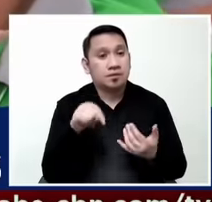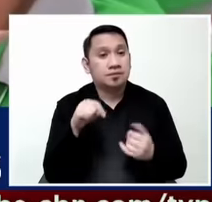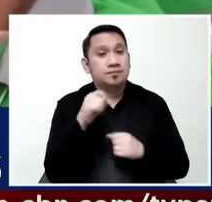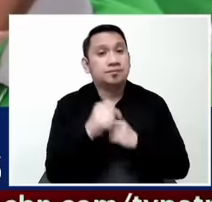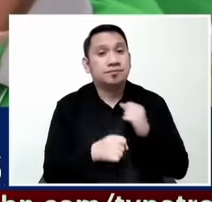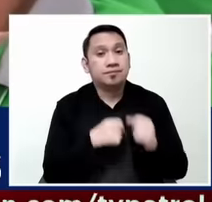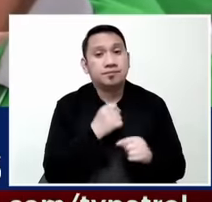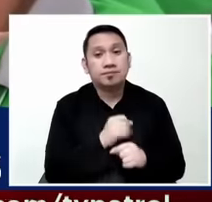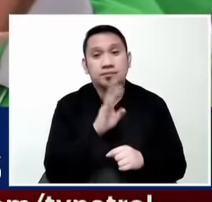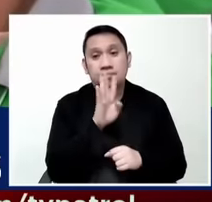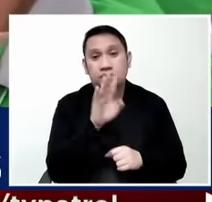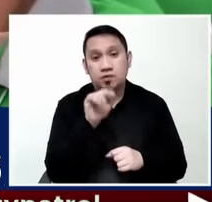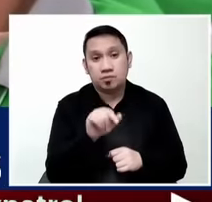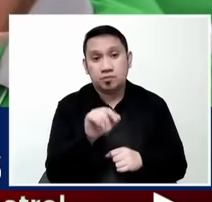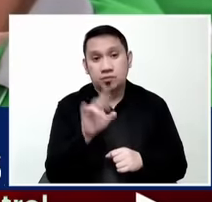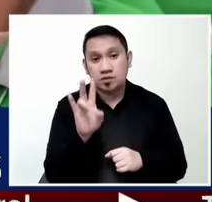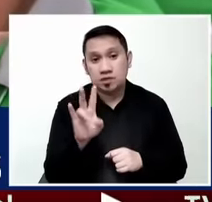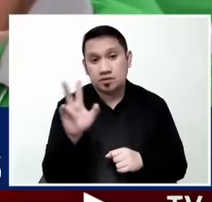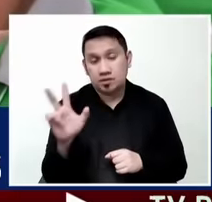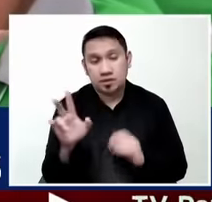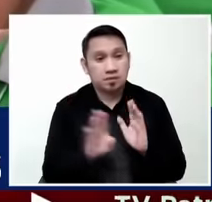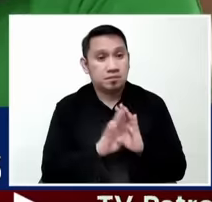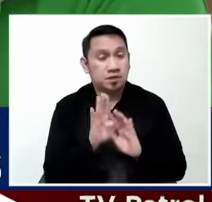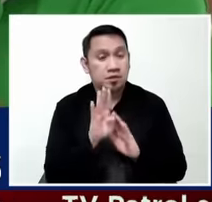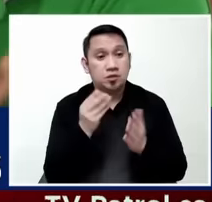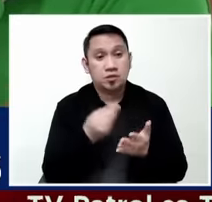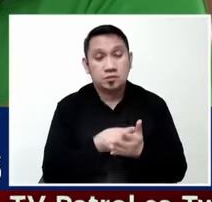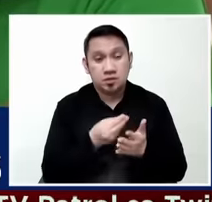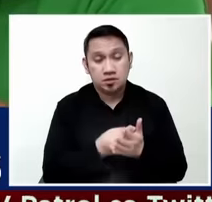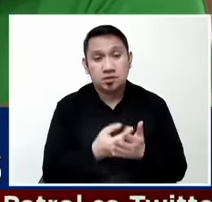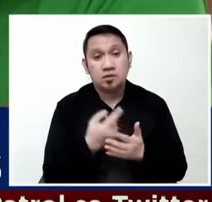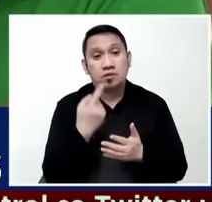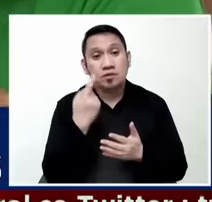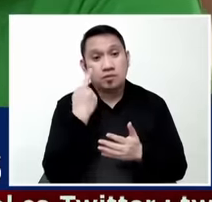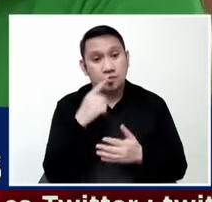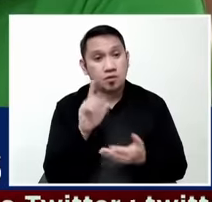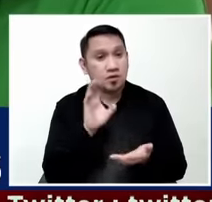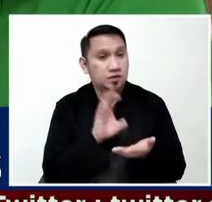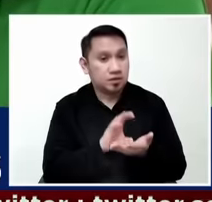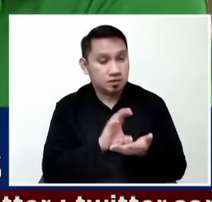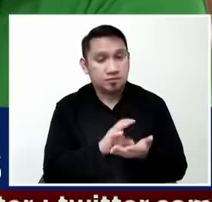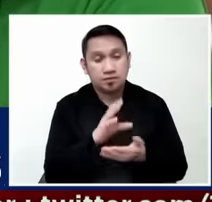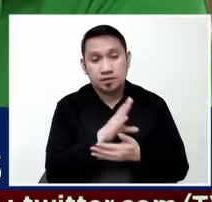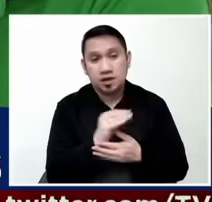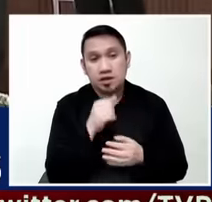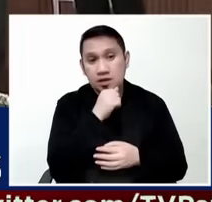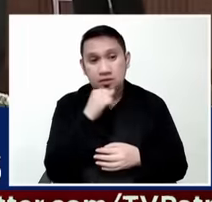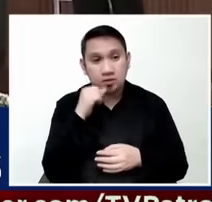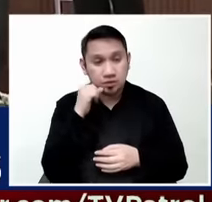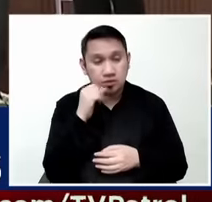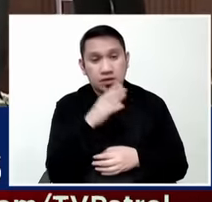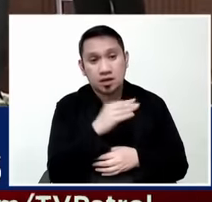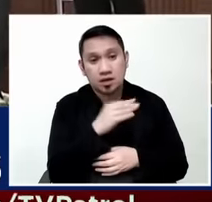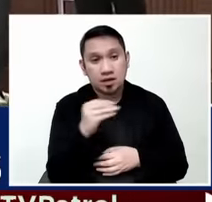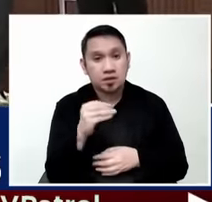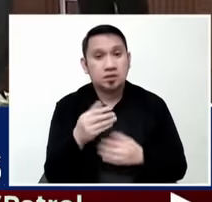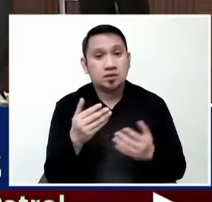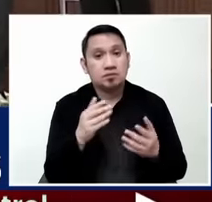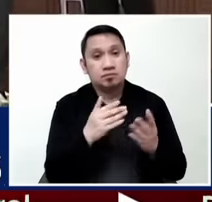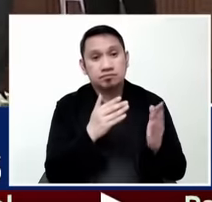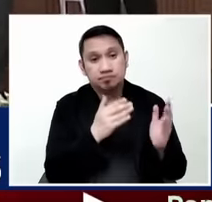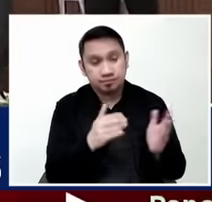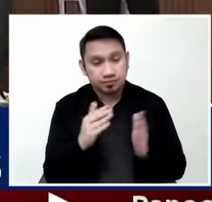ng 4.73 billion pesos para sa pamumuhunan sa large-scale agriculture at fishery mechanization